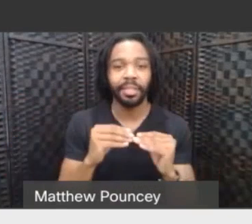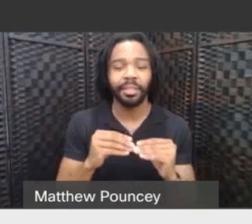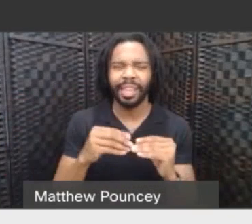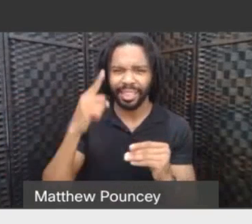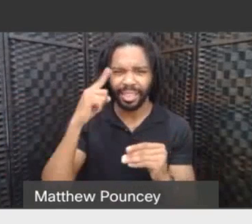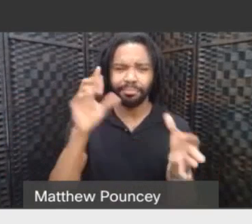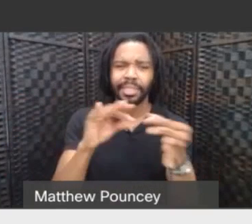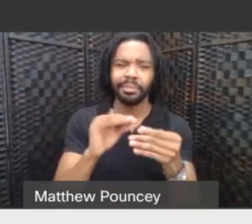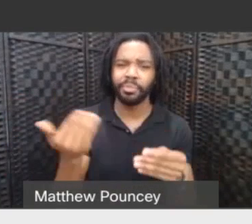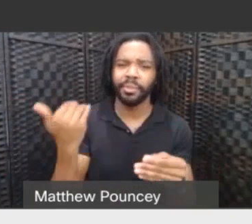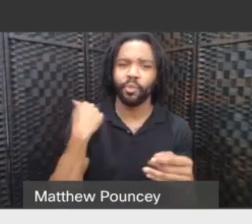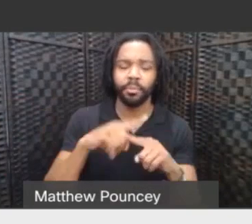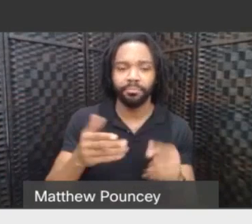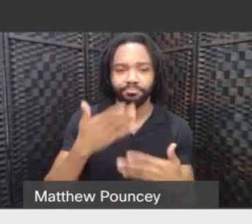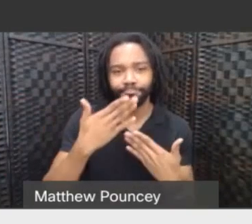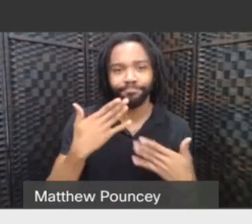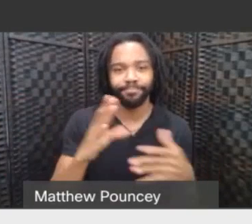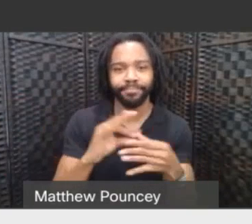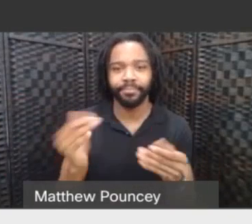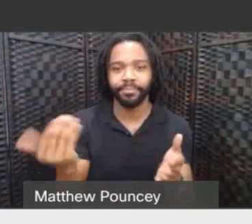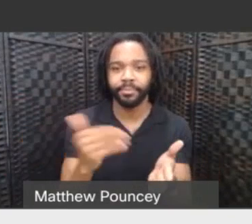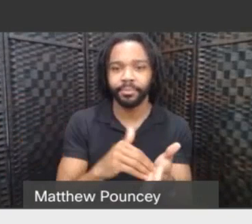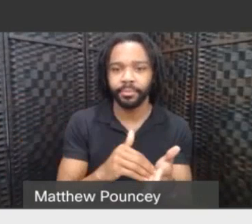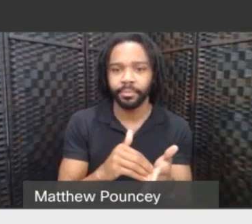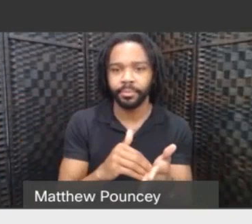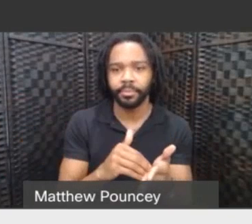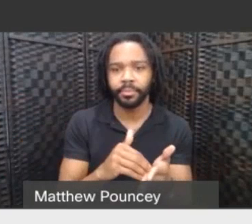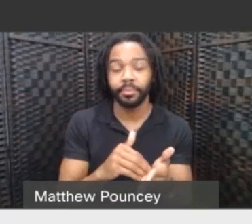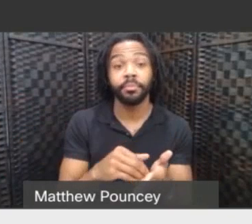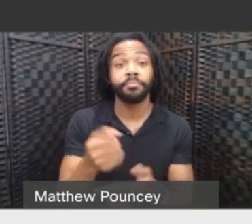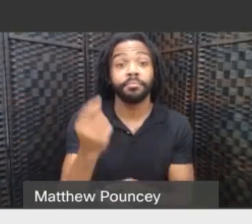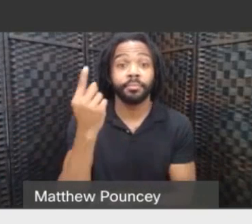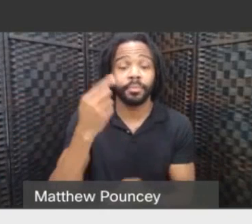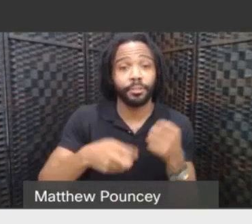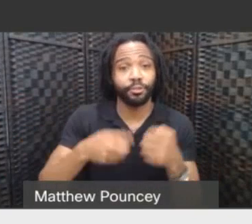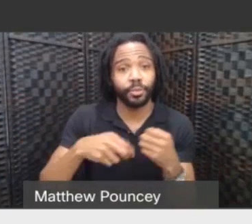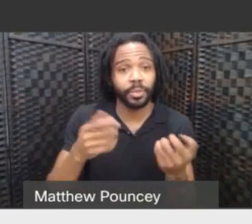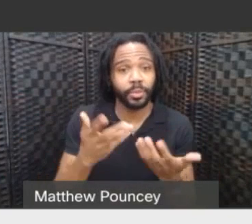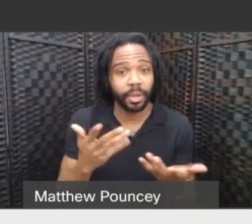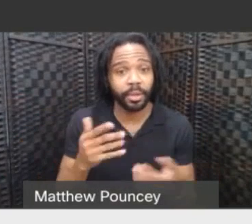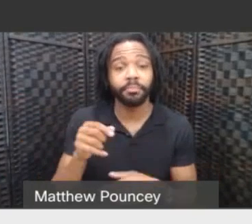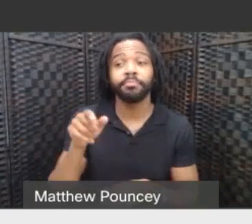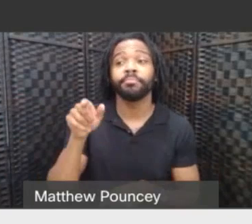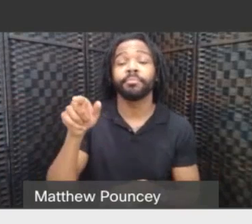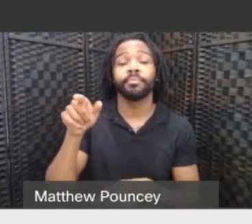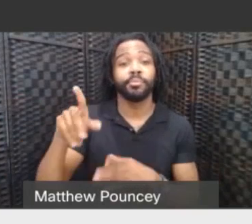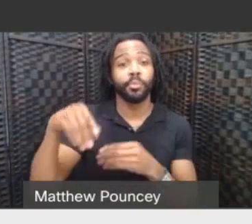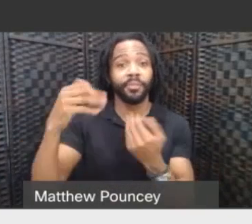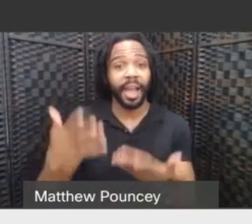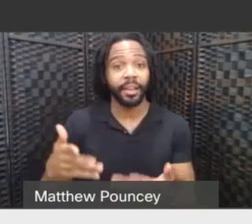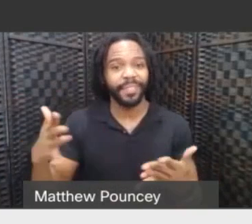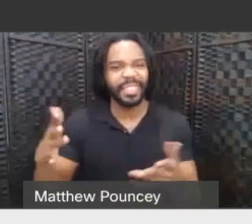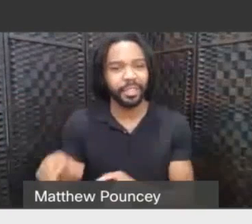thank you for bringing this up. So, the issue is that the provider has uploaded the